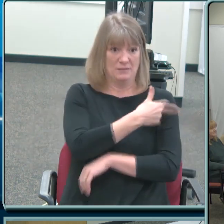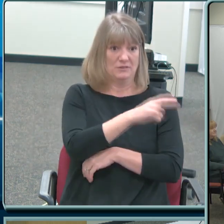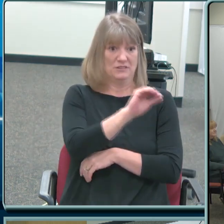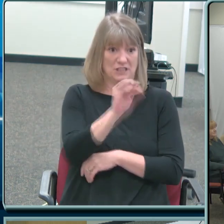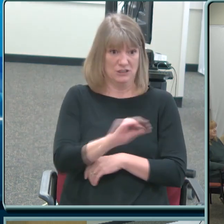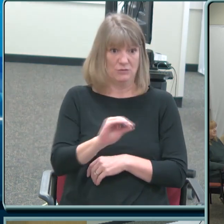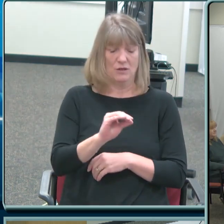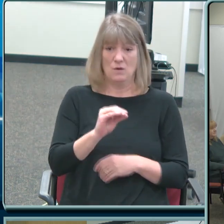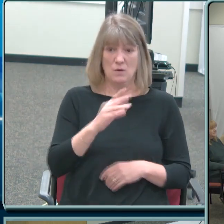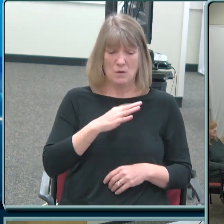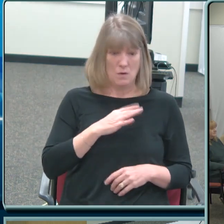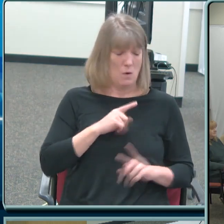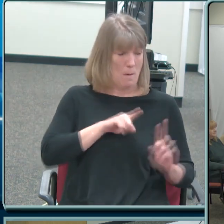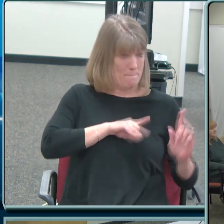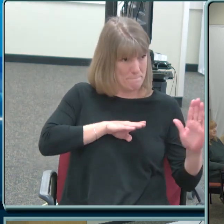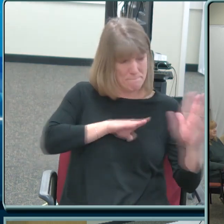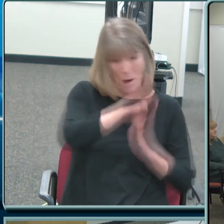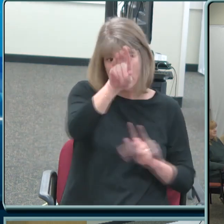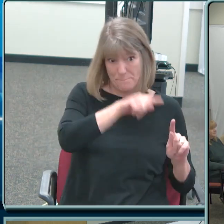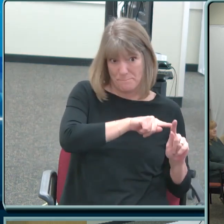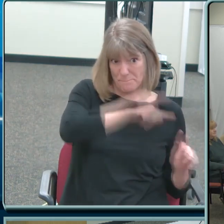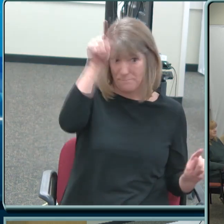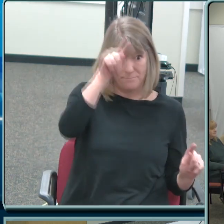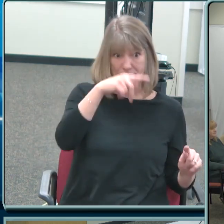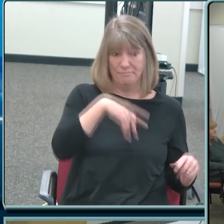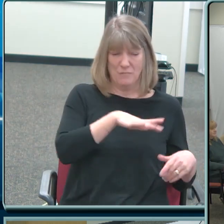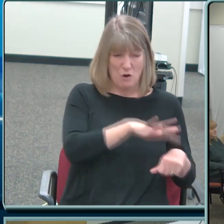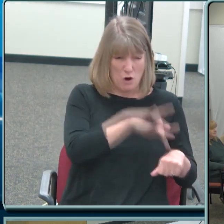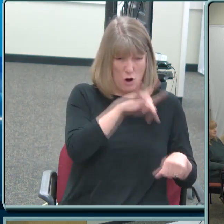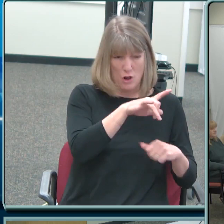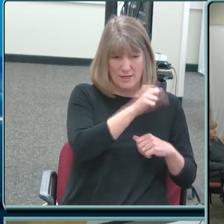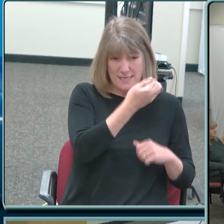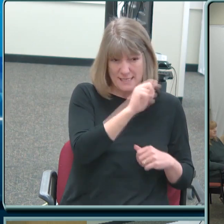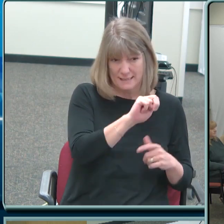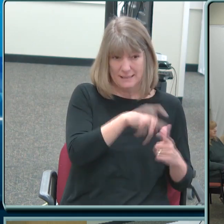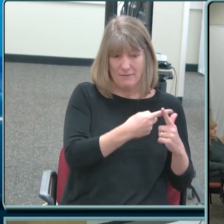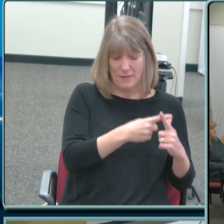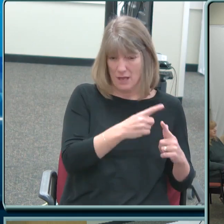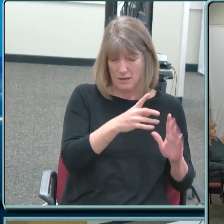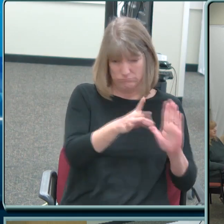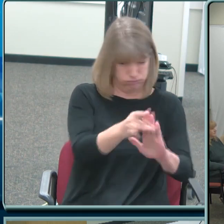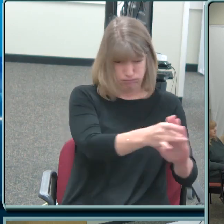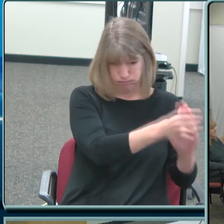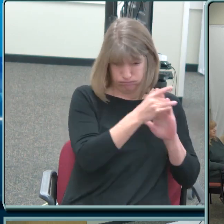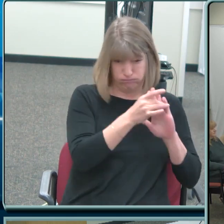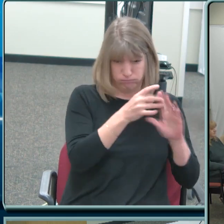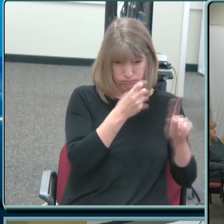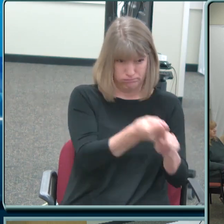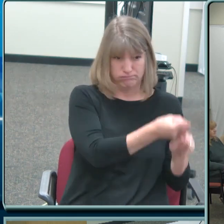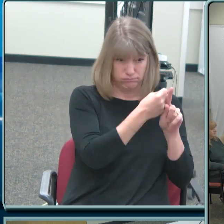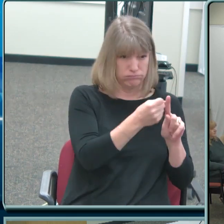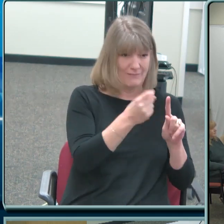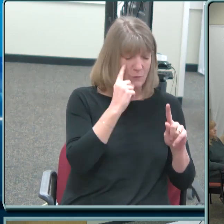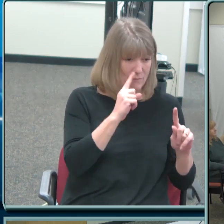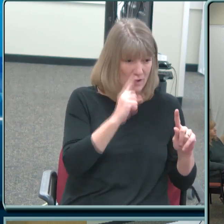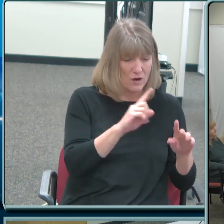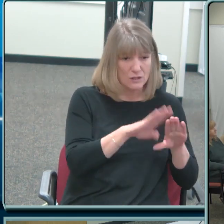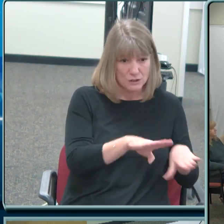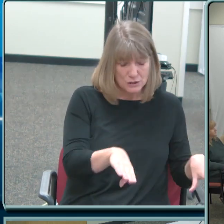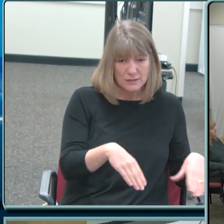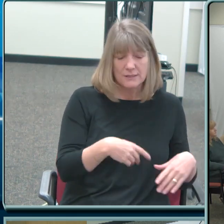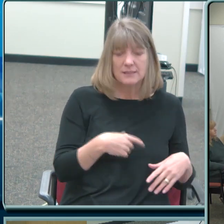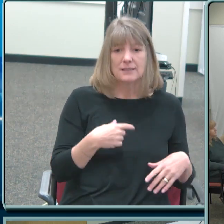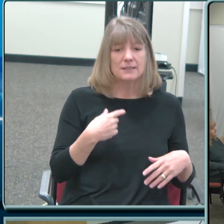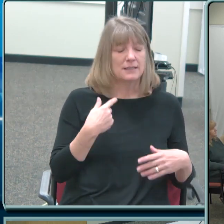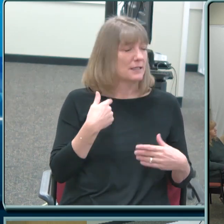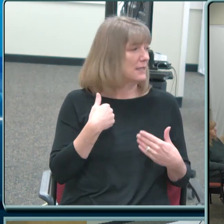Pop, wow, wow. Early season, big, big, big disease. lots of impact on kids. I